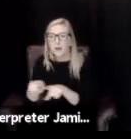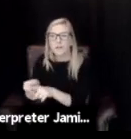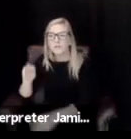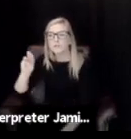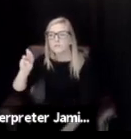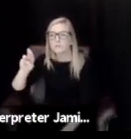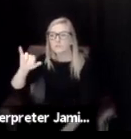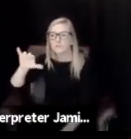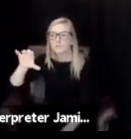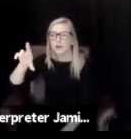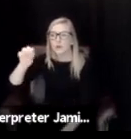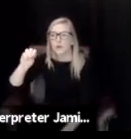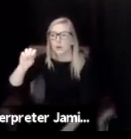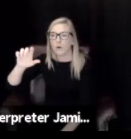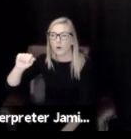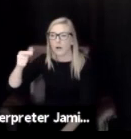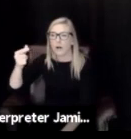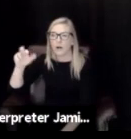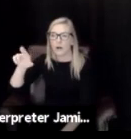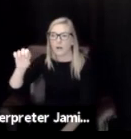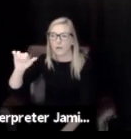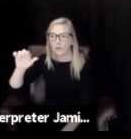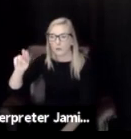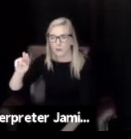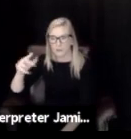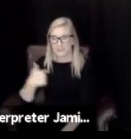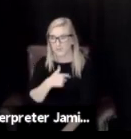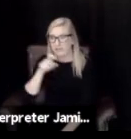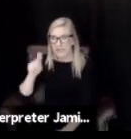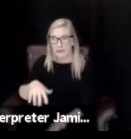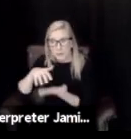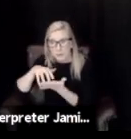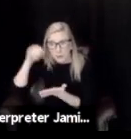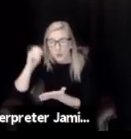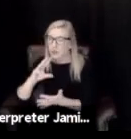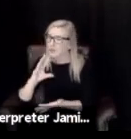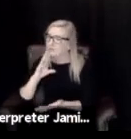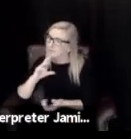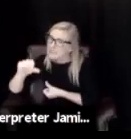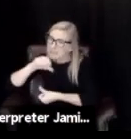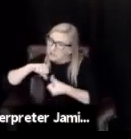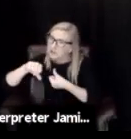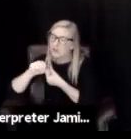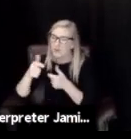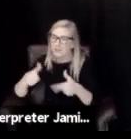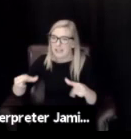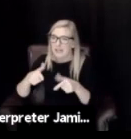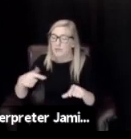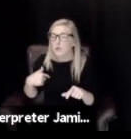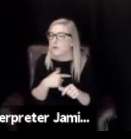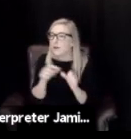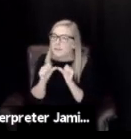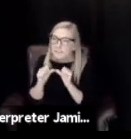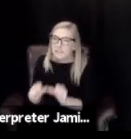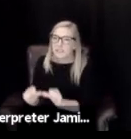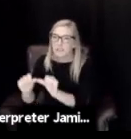that? Right? So we had to learn to speak each other's language, and we're continuing to learn. So it's going to